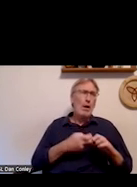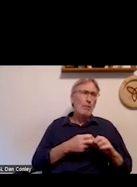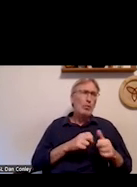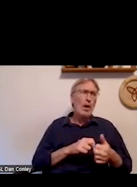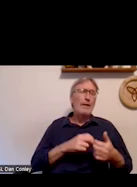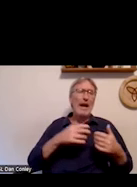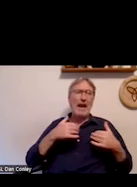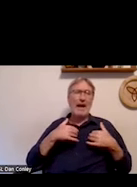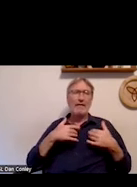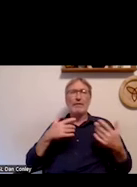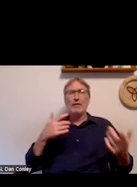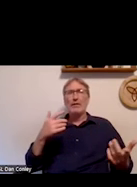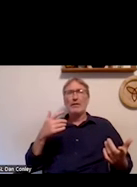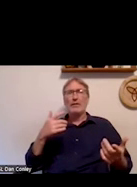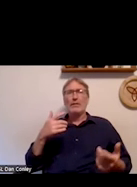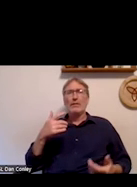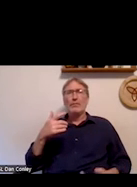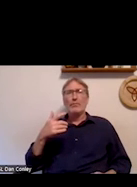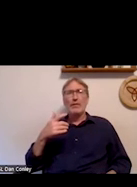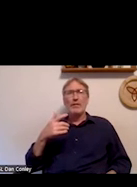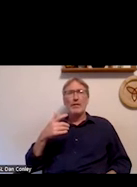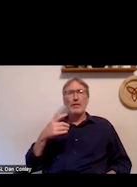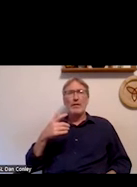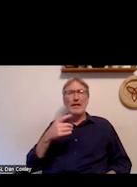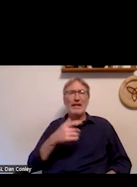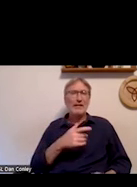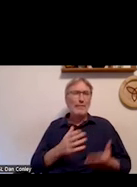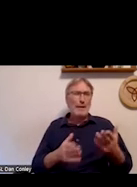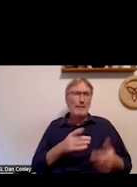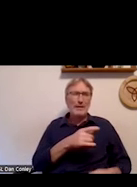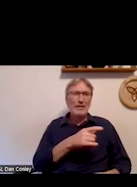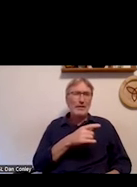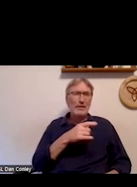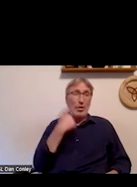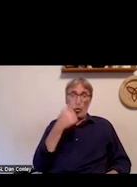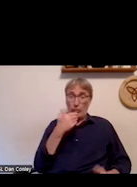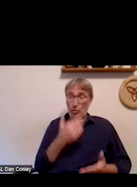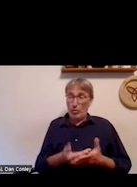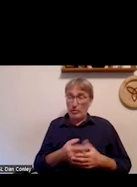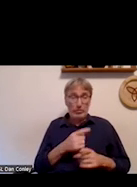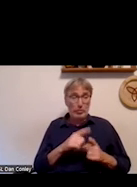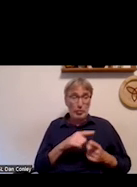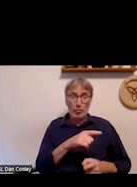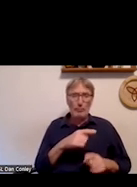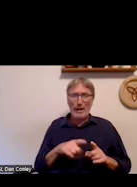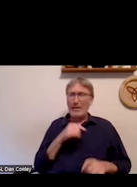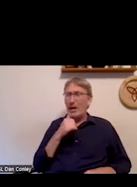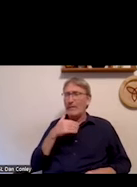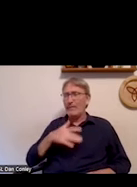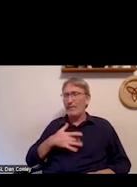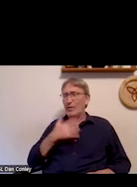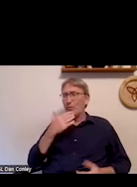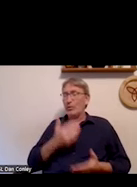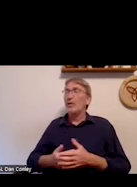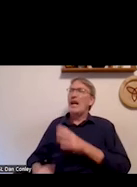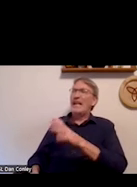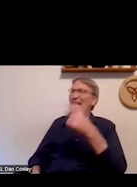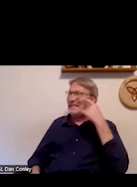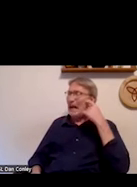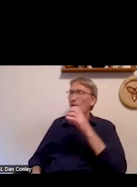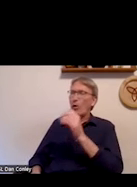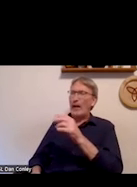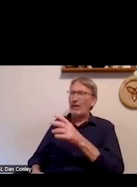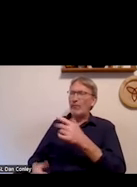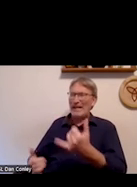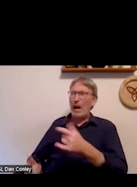So although he may look good to somebody, he may not be feeling well at all. Okay. He's sounding okay right now. But what I hear you saying is